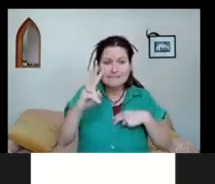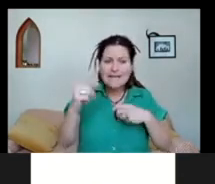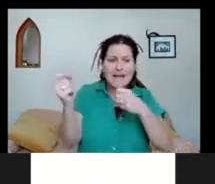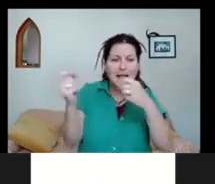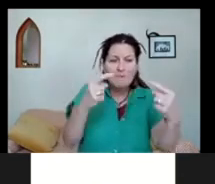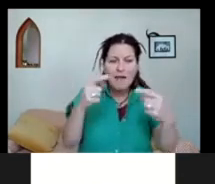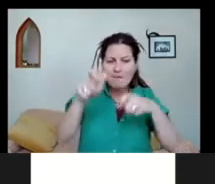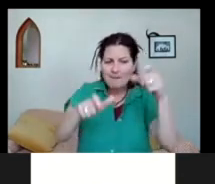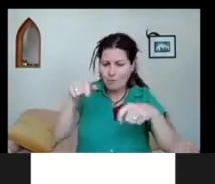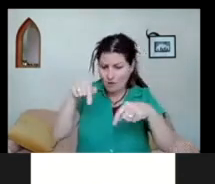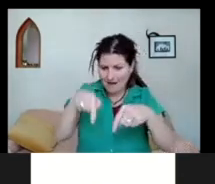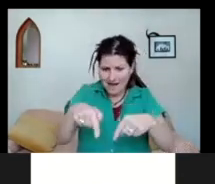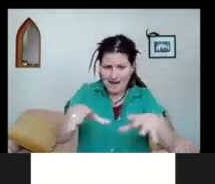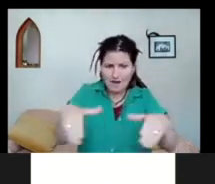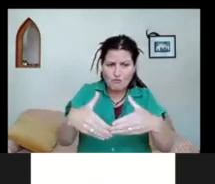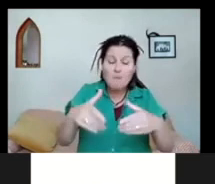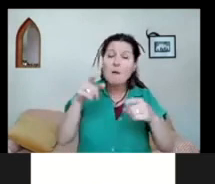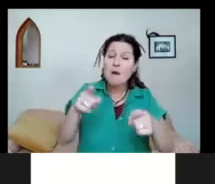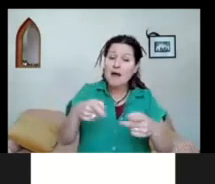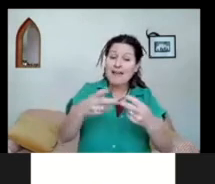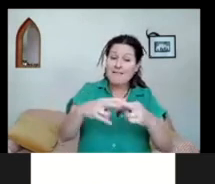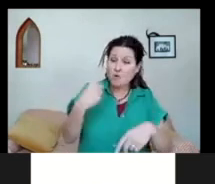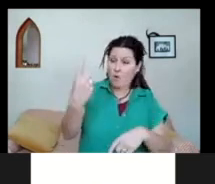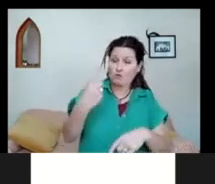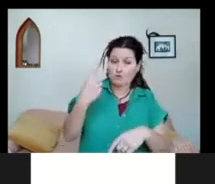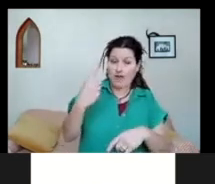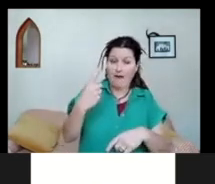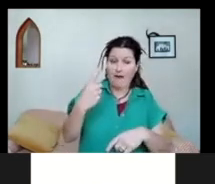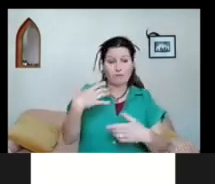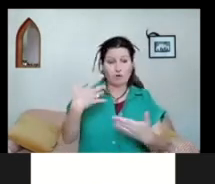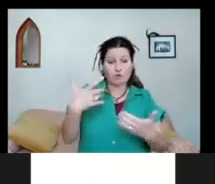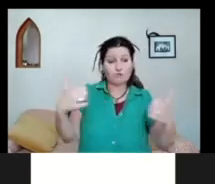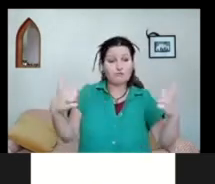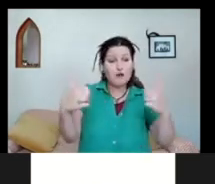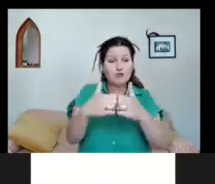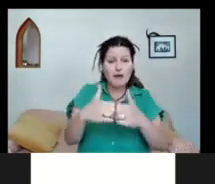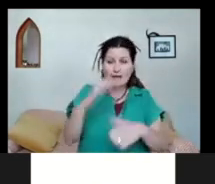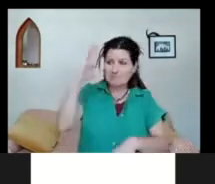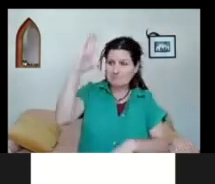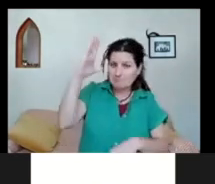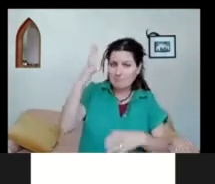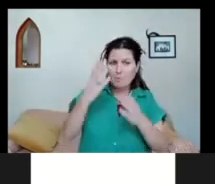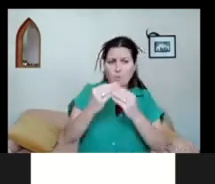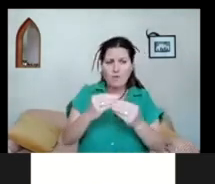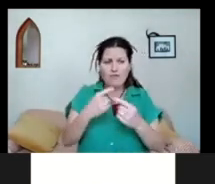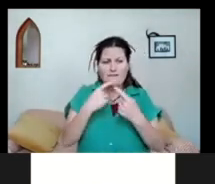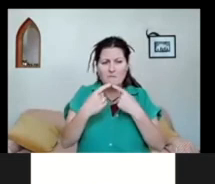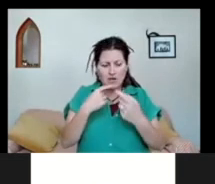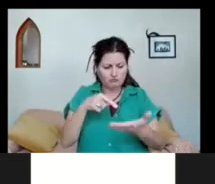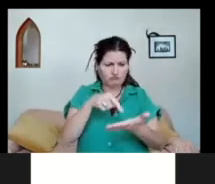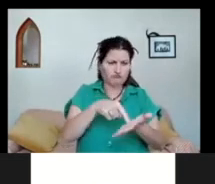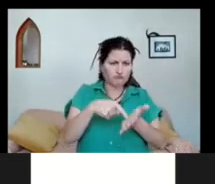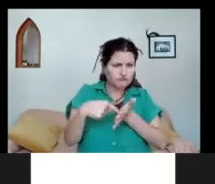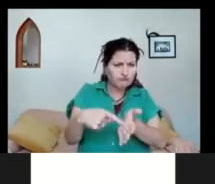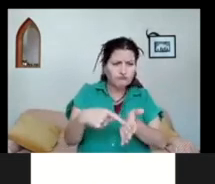know, stated that you are happy for us to share the email with a little message, you know, saying if you're looking up